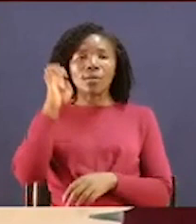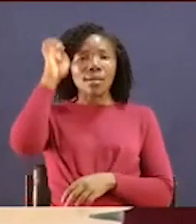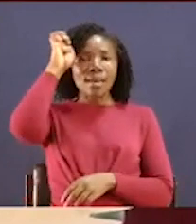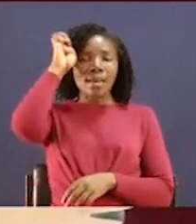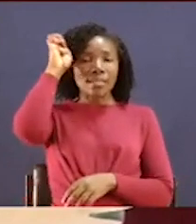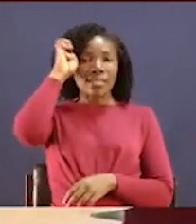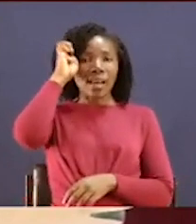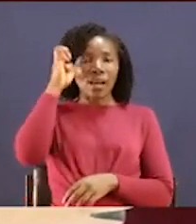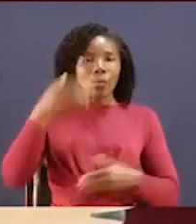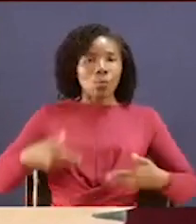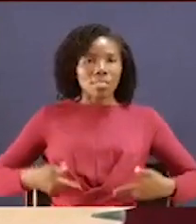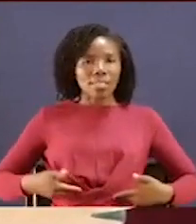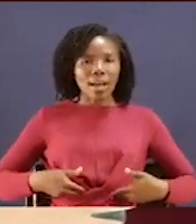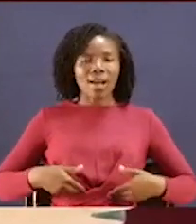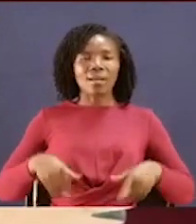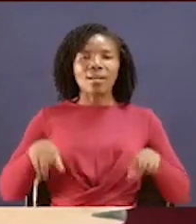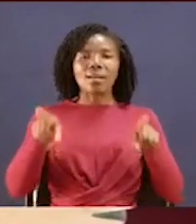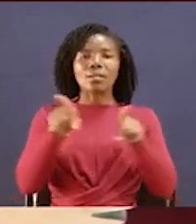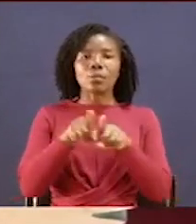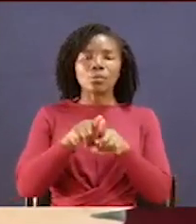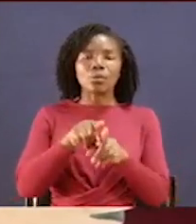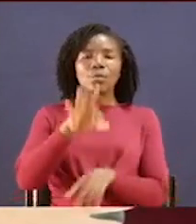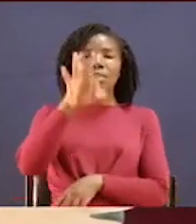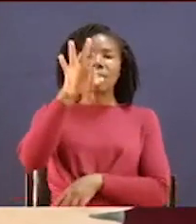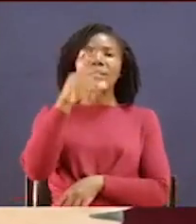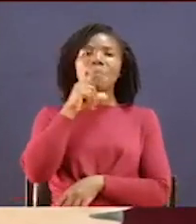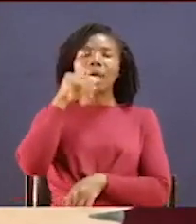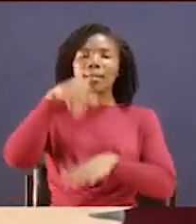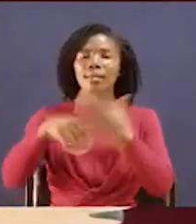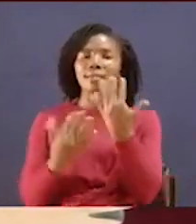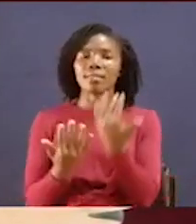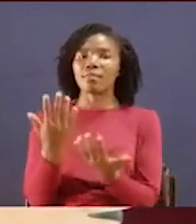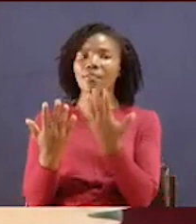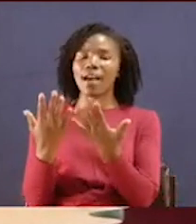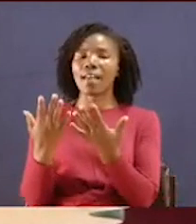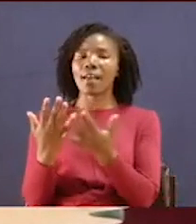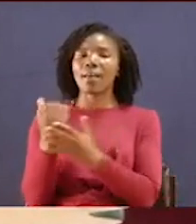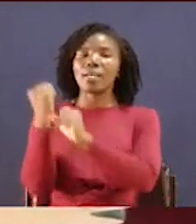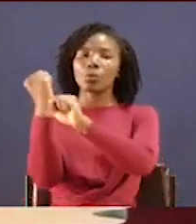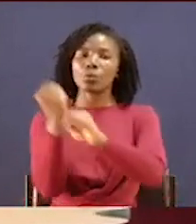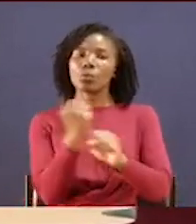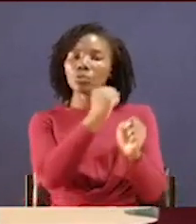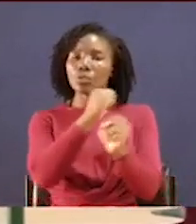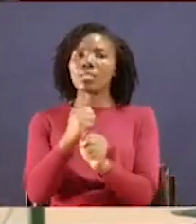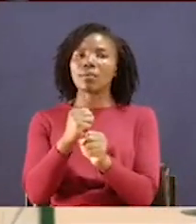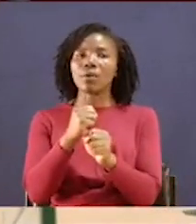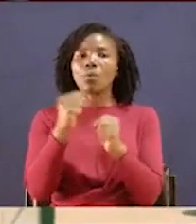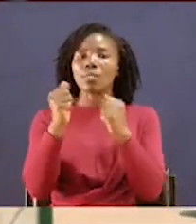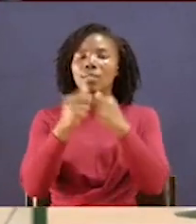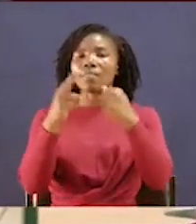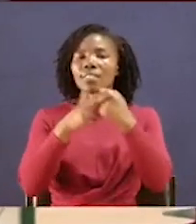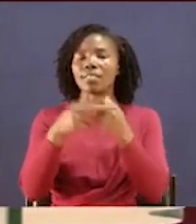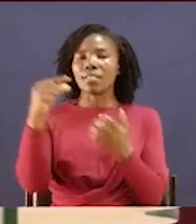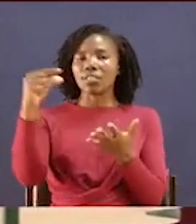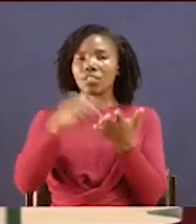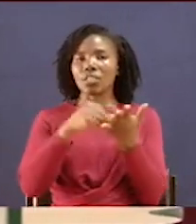girl. Shadrach, Meshach, Abednego, and even Daniel. These were very young people. Joseph was also just 17, Genesis